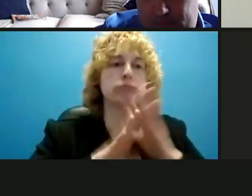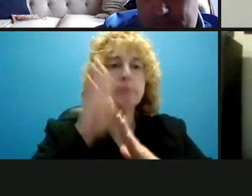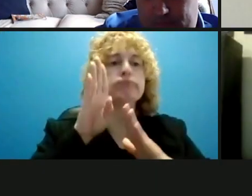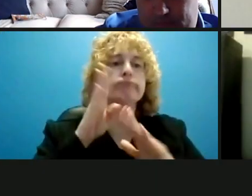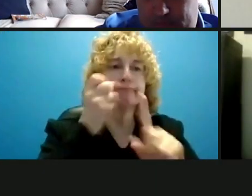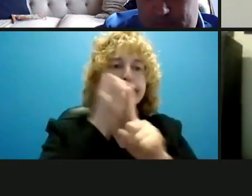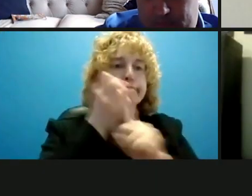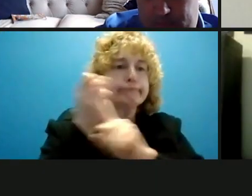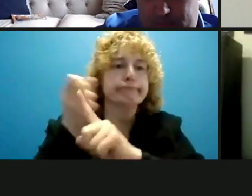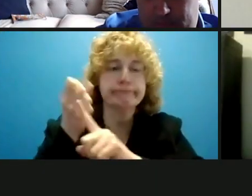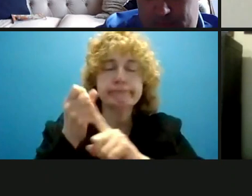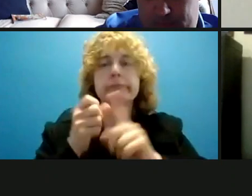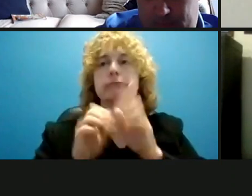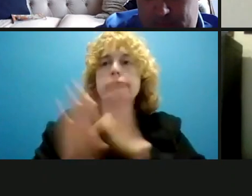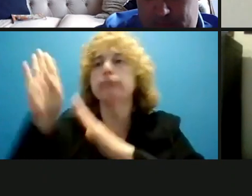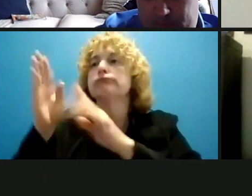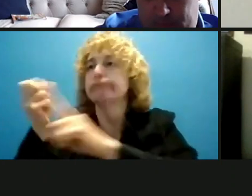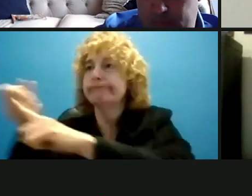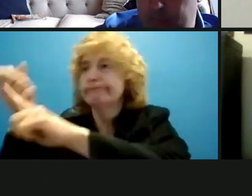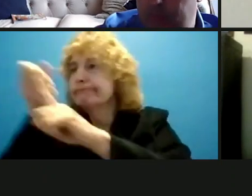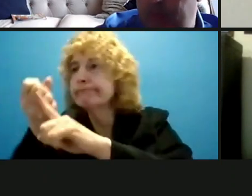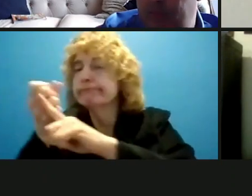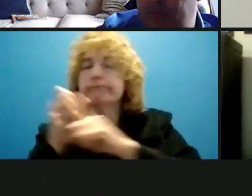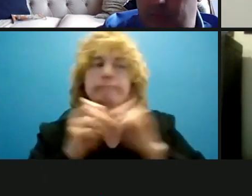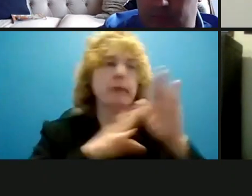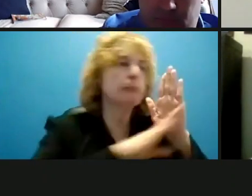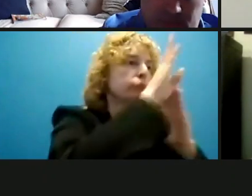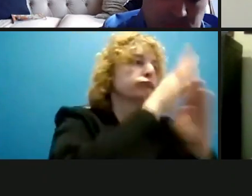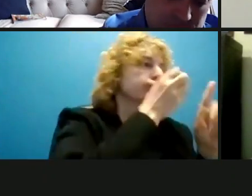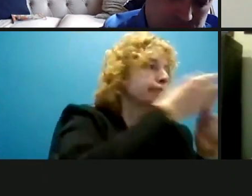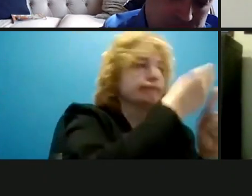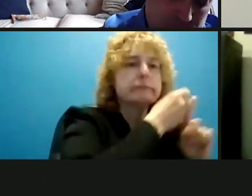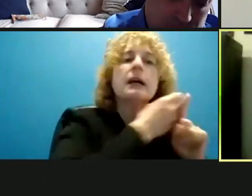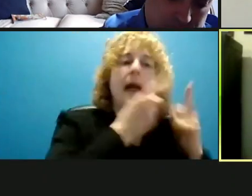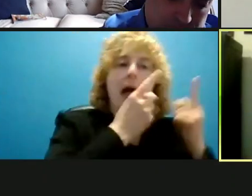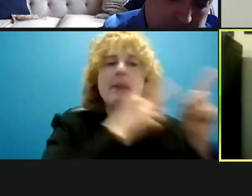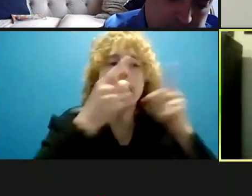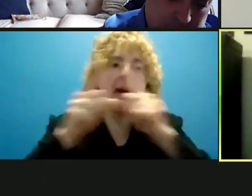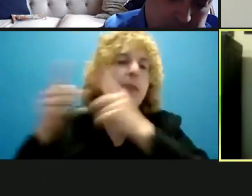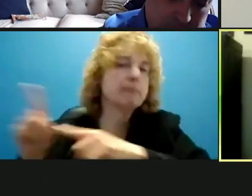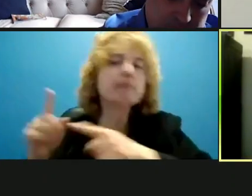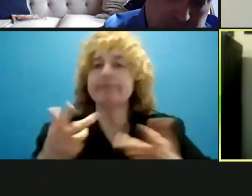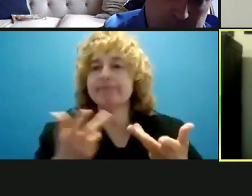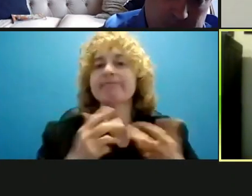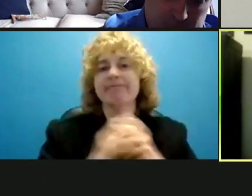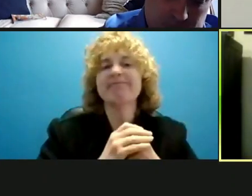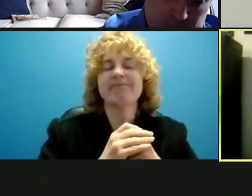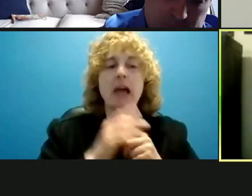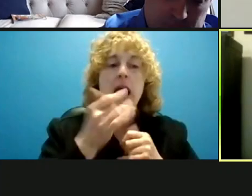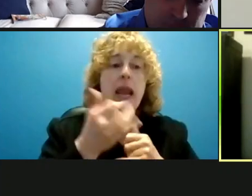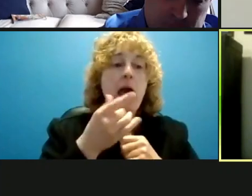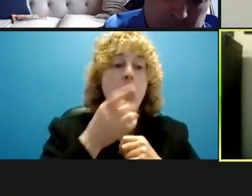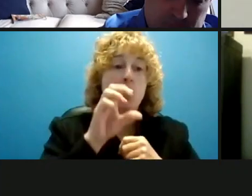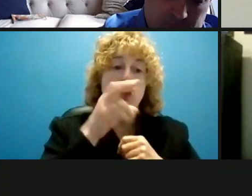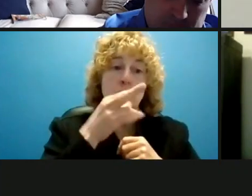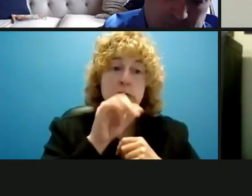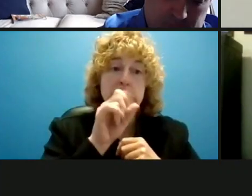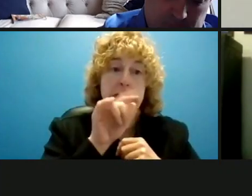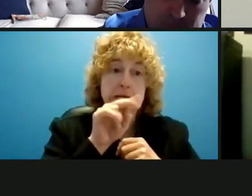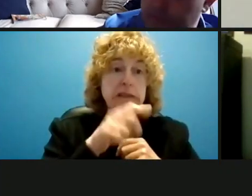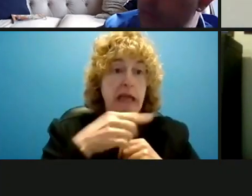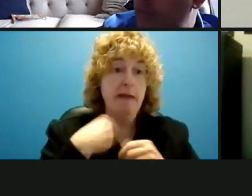Great. Thank you so much. Christine, I know we've got questions from the audience. Let me turn it over to you. And then I know, I think we're going to